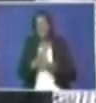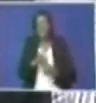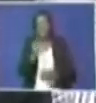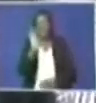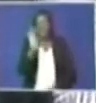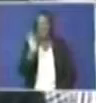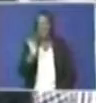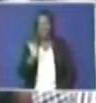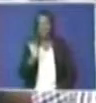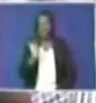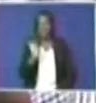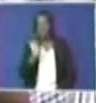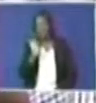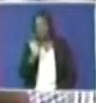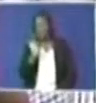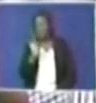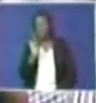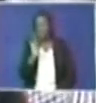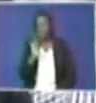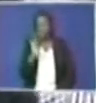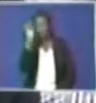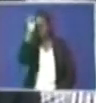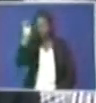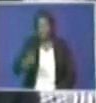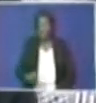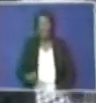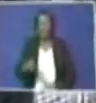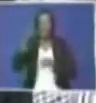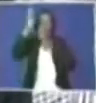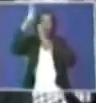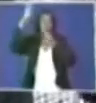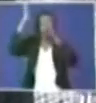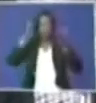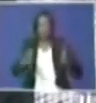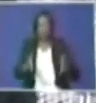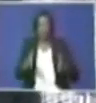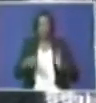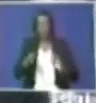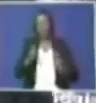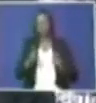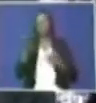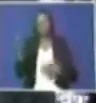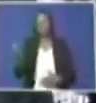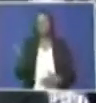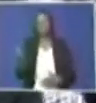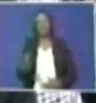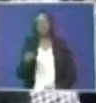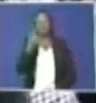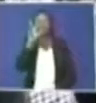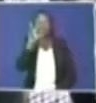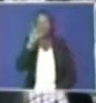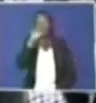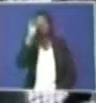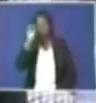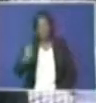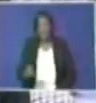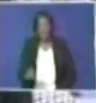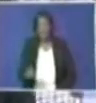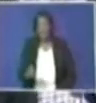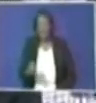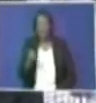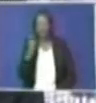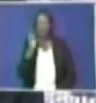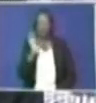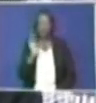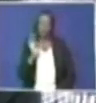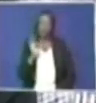97% plus of the persons in that audience are Bahamians. And of the remaining 3%, a